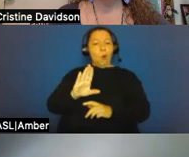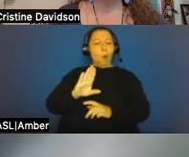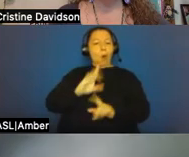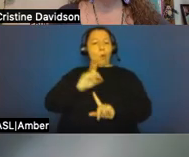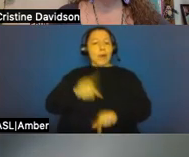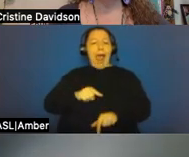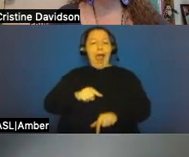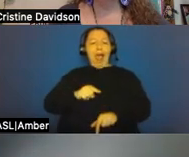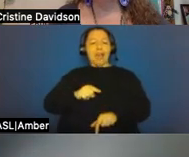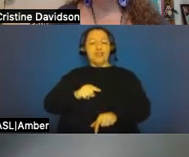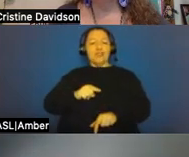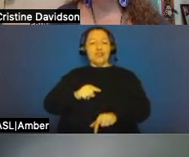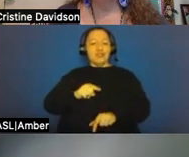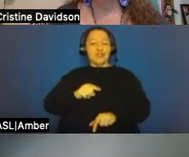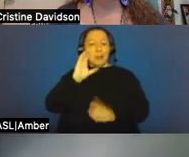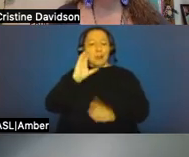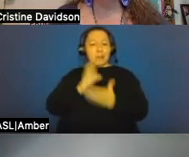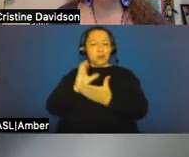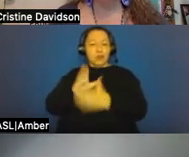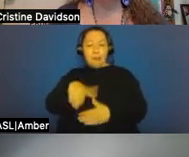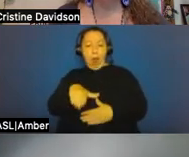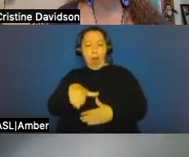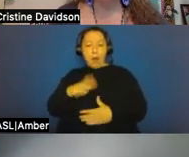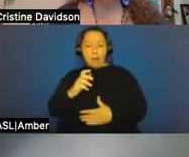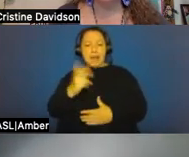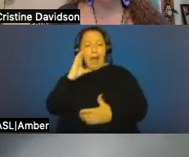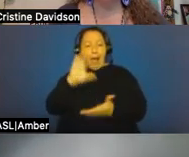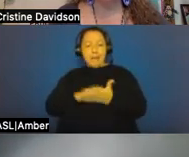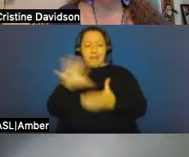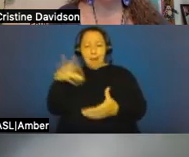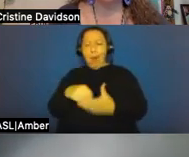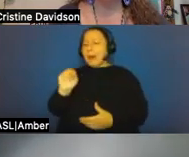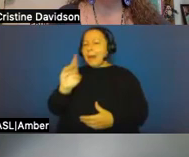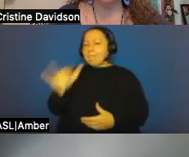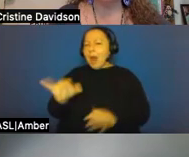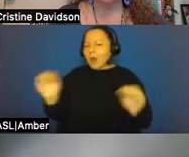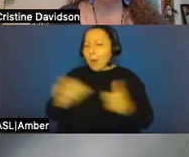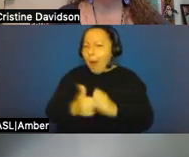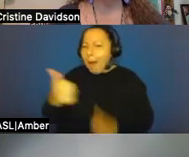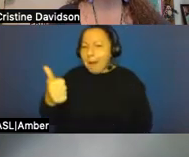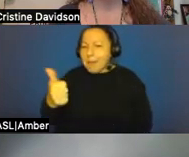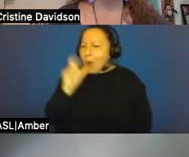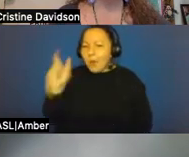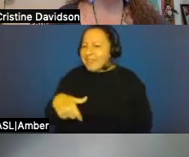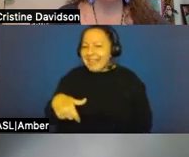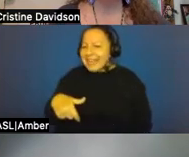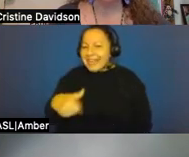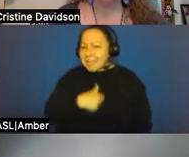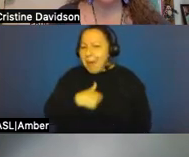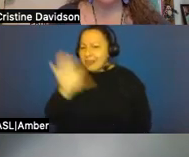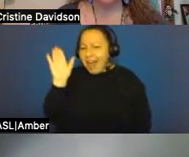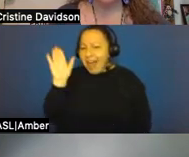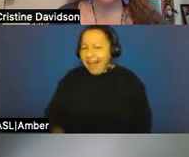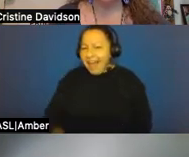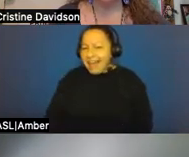that bar. No worries, Mary, no worries at all. You don't even have to apologize. I'm just saying, we know what